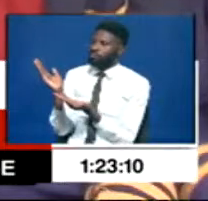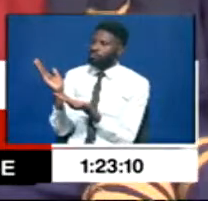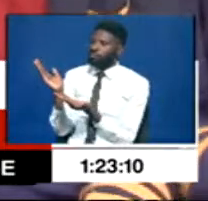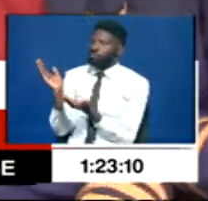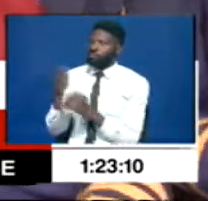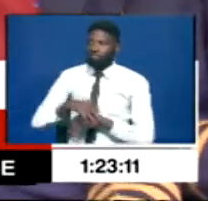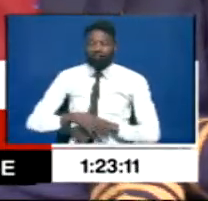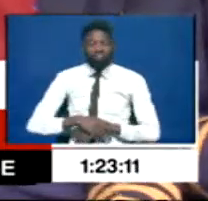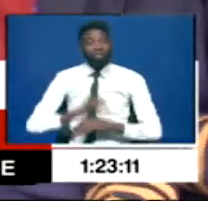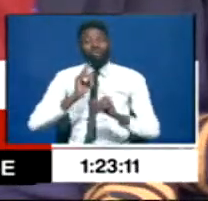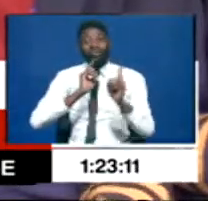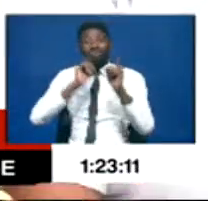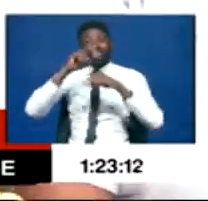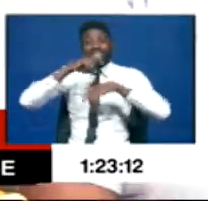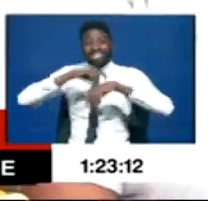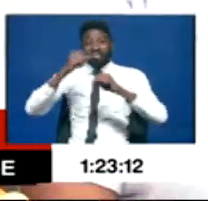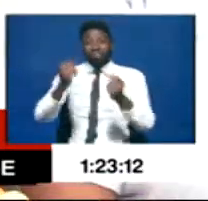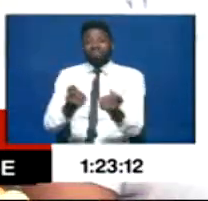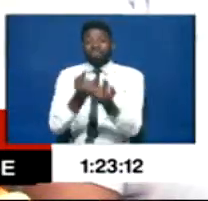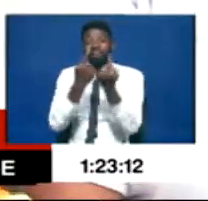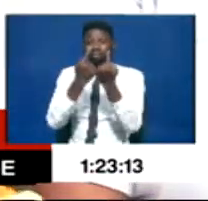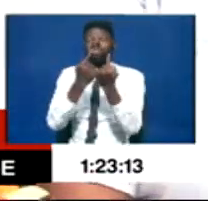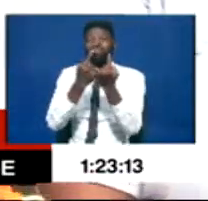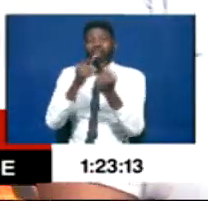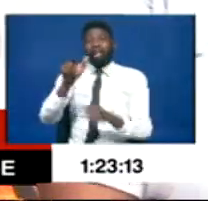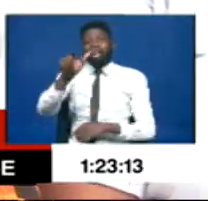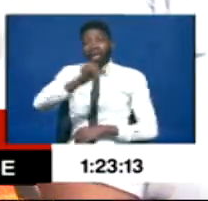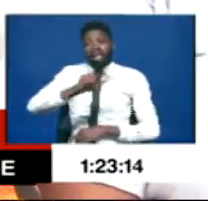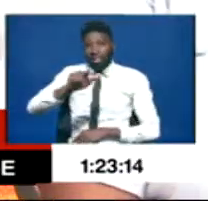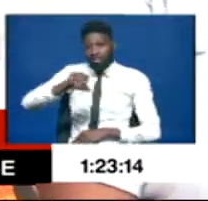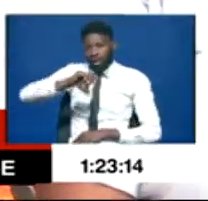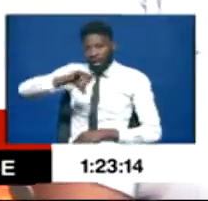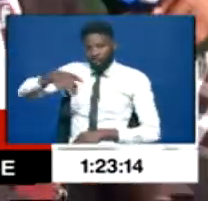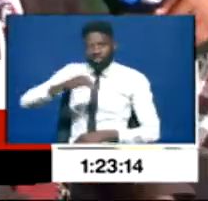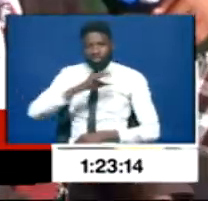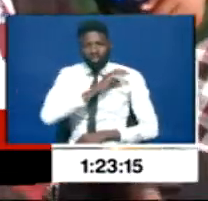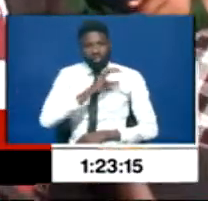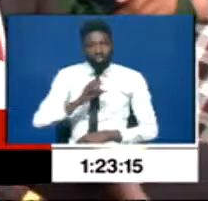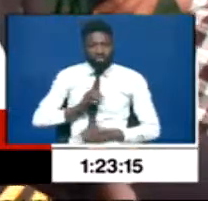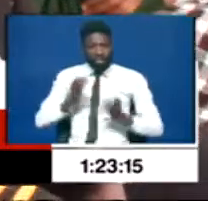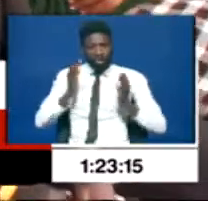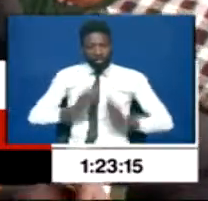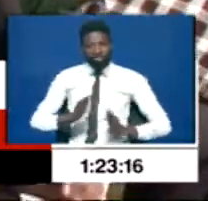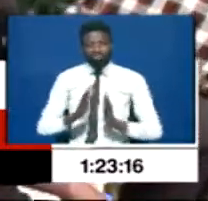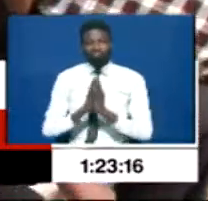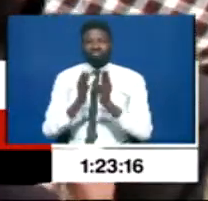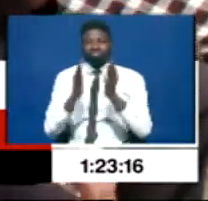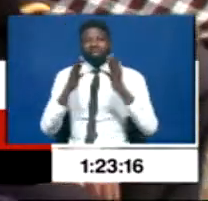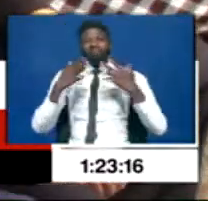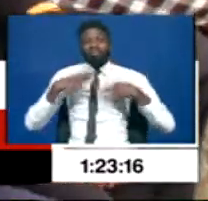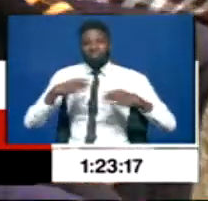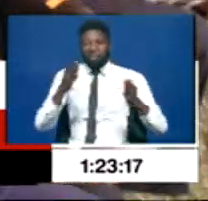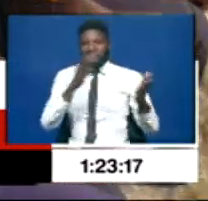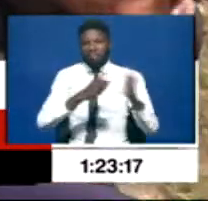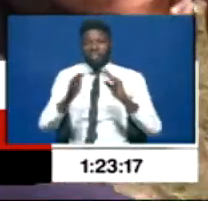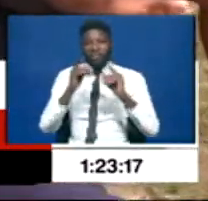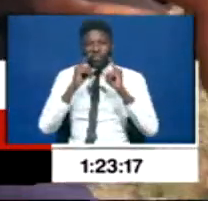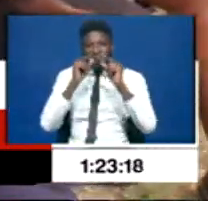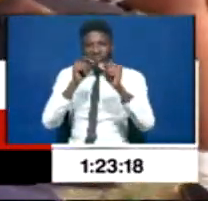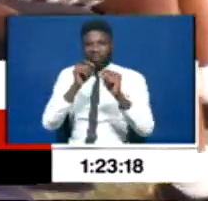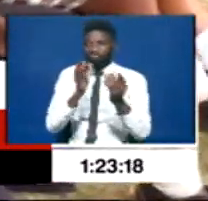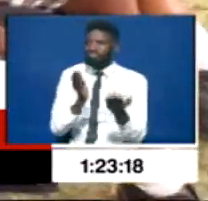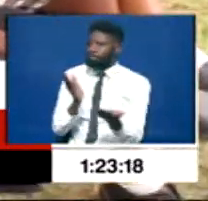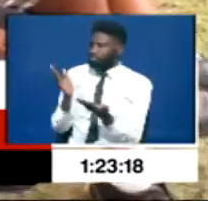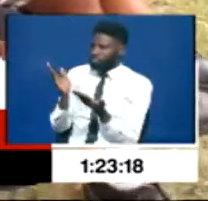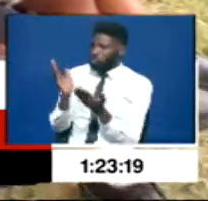Speaking at the event, Laikipia County Commissioner Joseph Kanyiri applauded the organizers, saying that this move will go a long